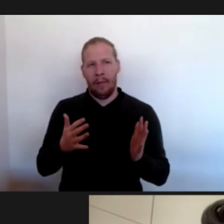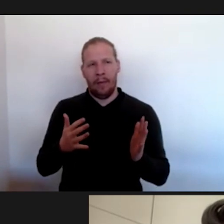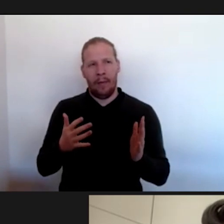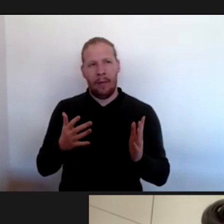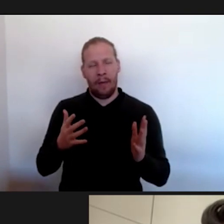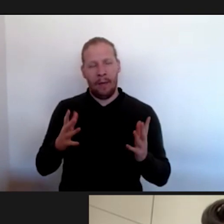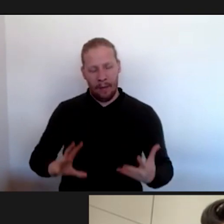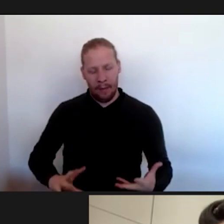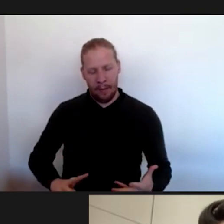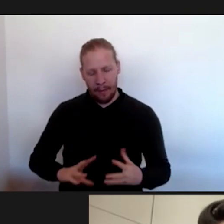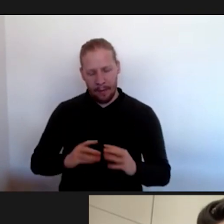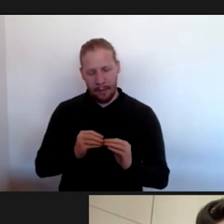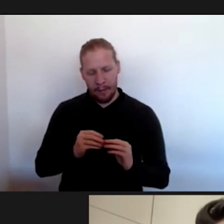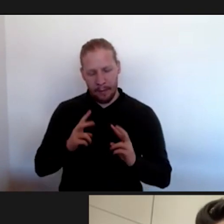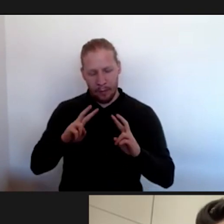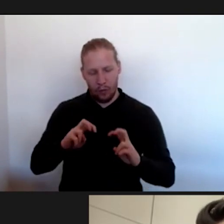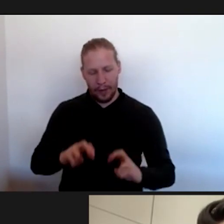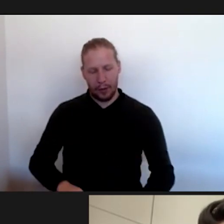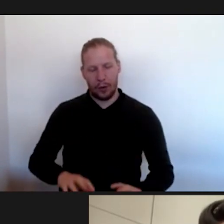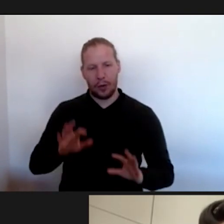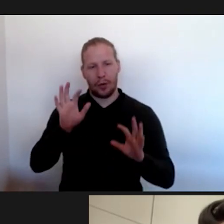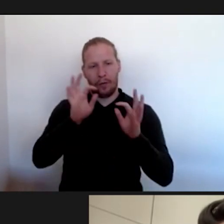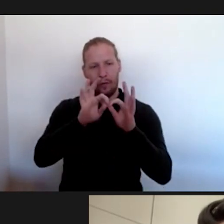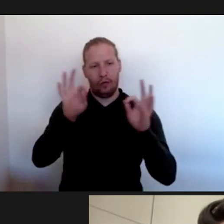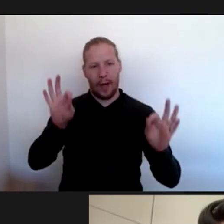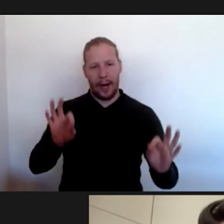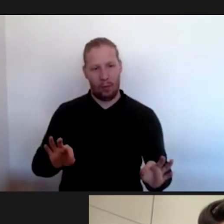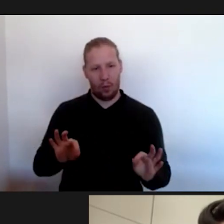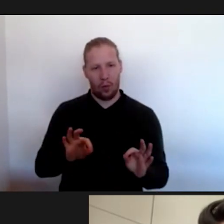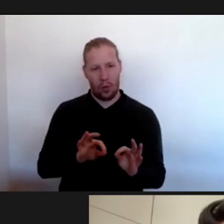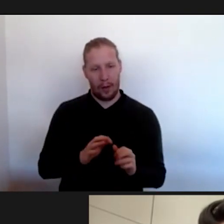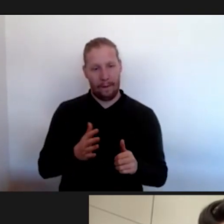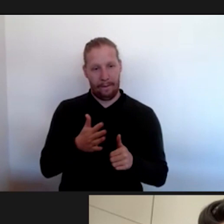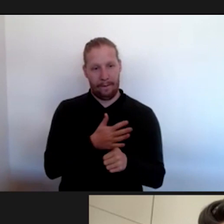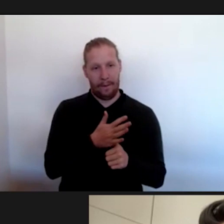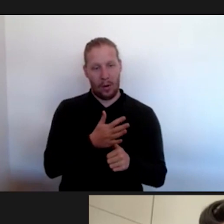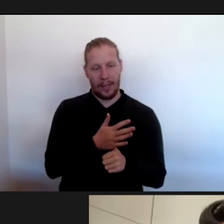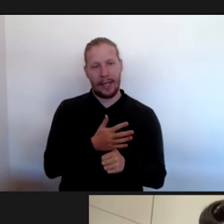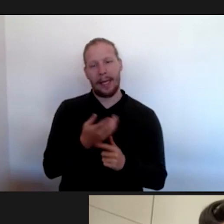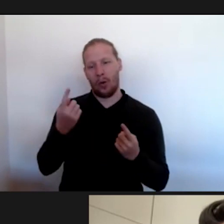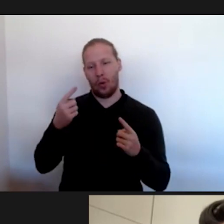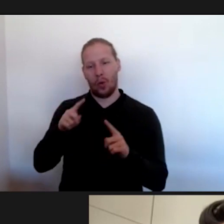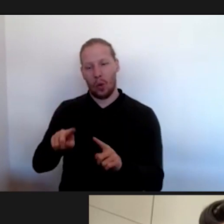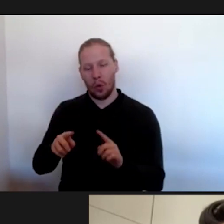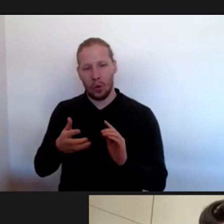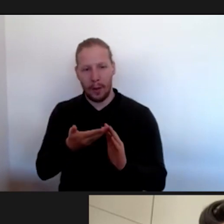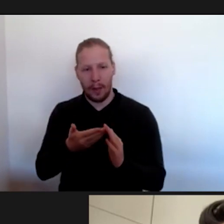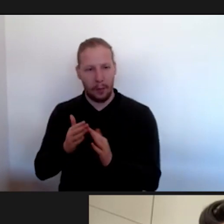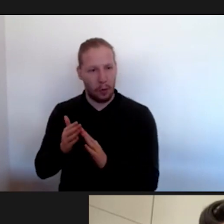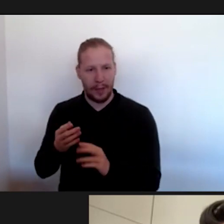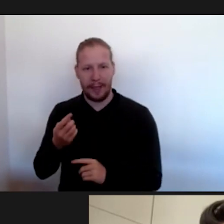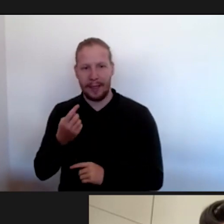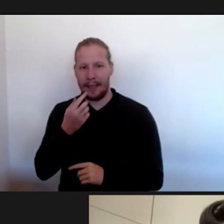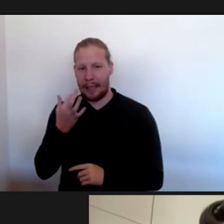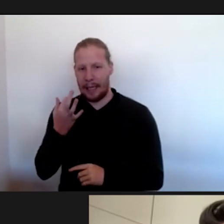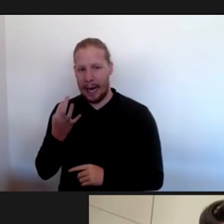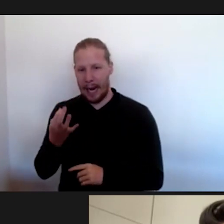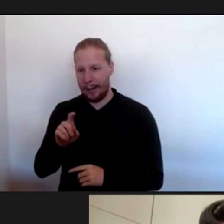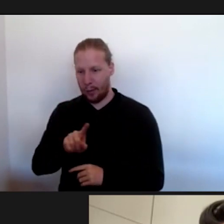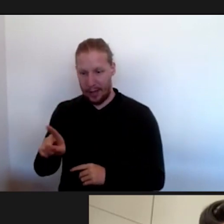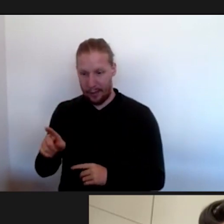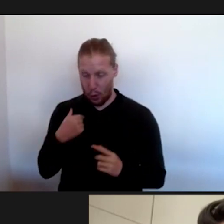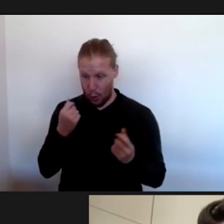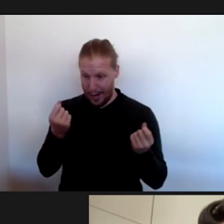research framework and then going to the communities and saying, like a small group of communities, and asking them, does this even make sense to